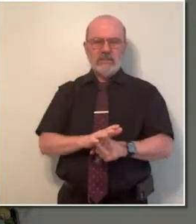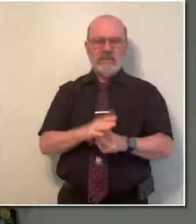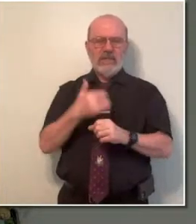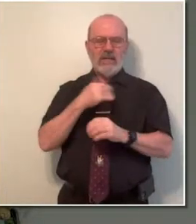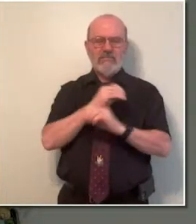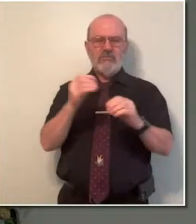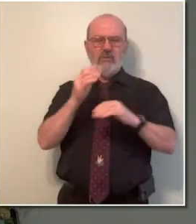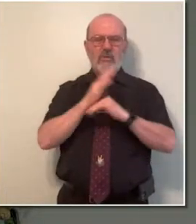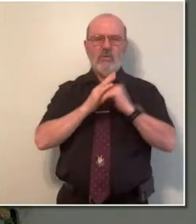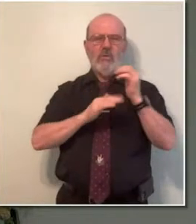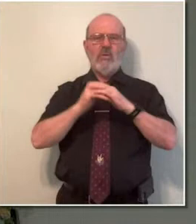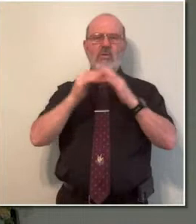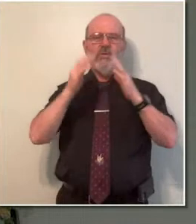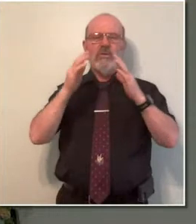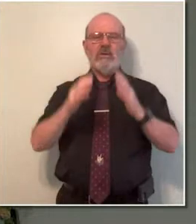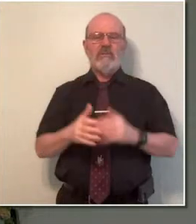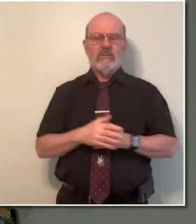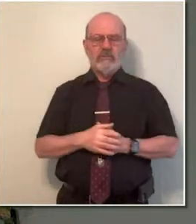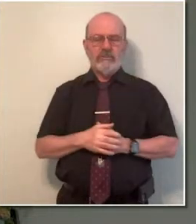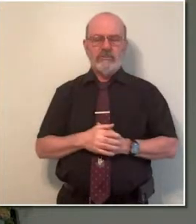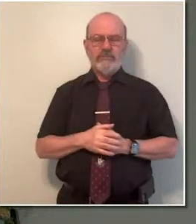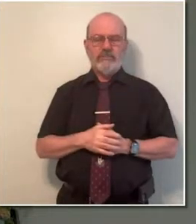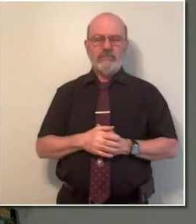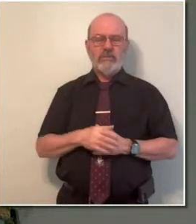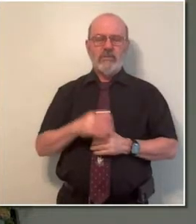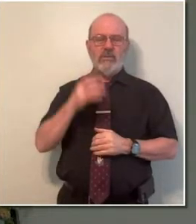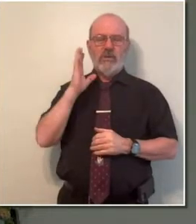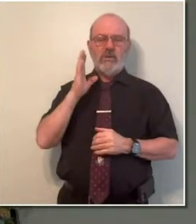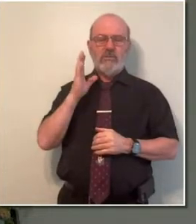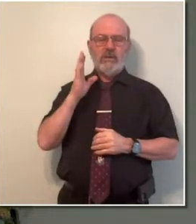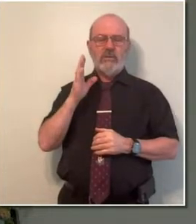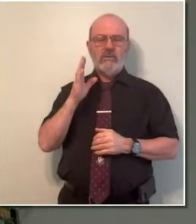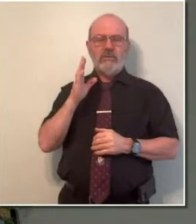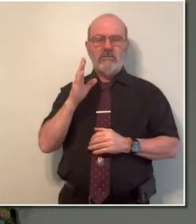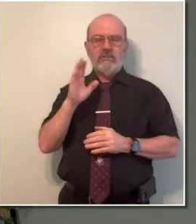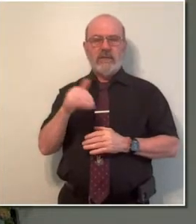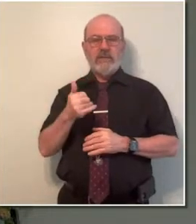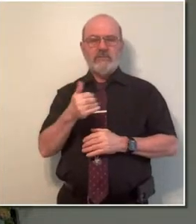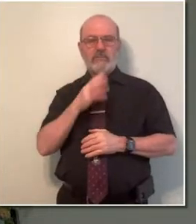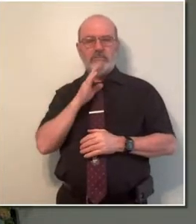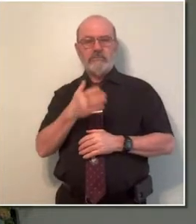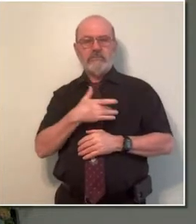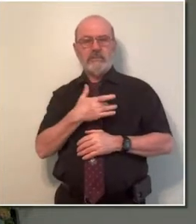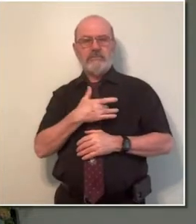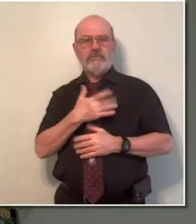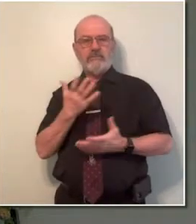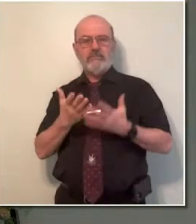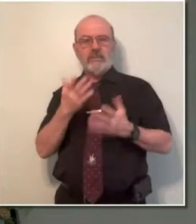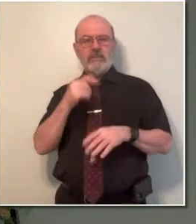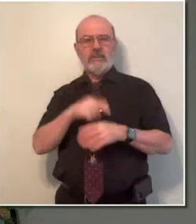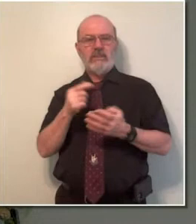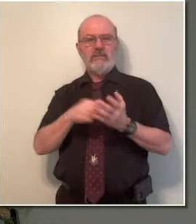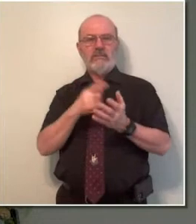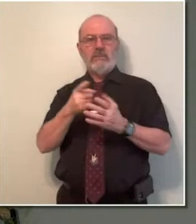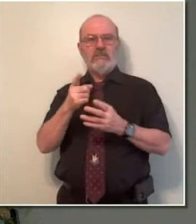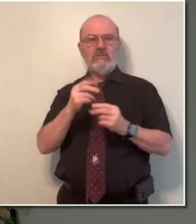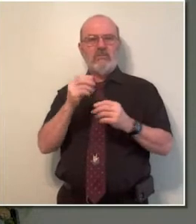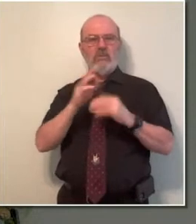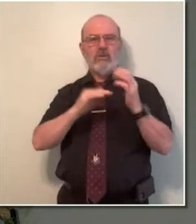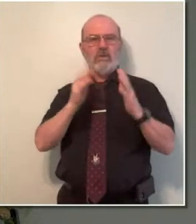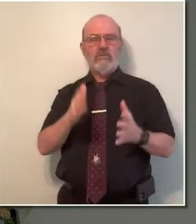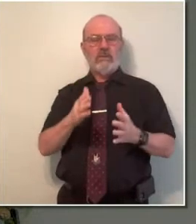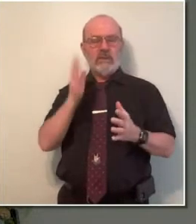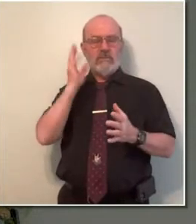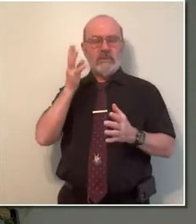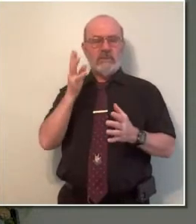comforter. Can you imagine what that would be like? Maybe you can. Perhaps you've been at times where you've had no comforter. I imagine